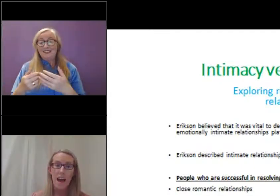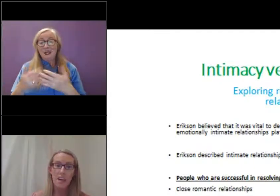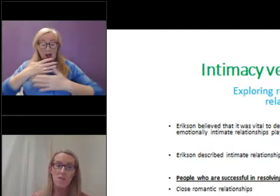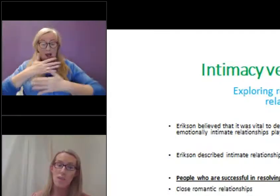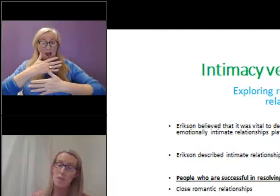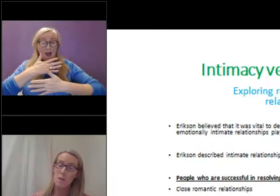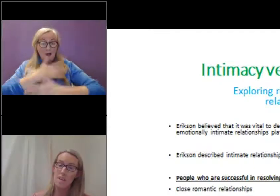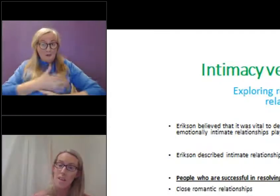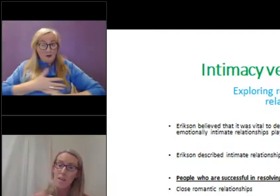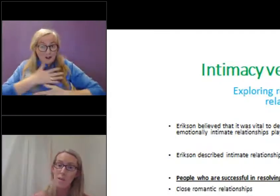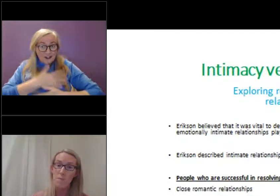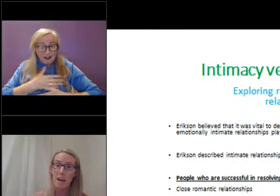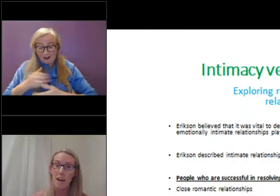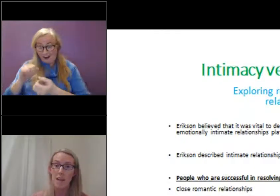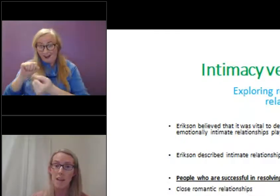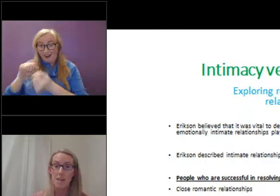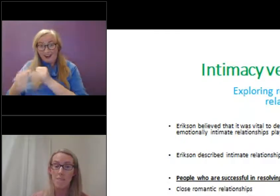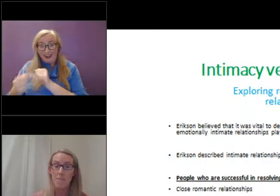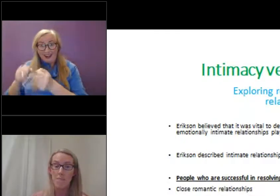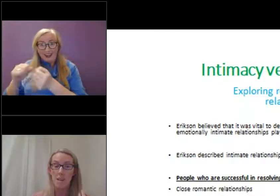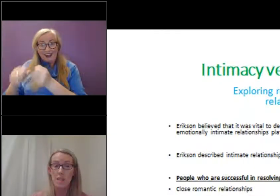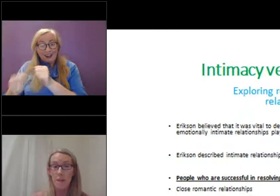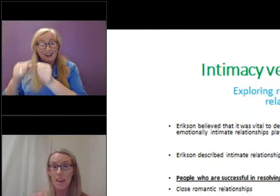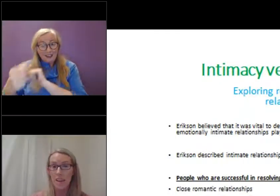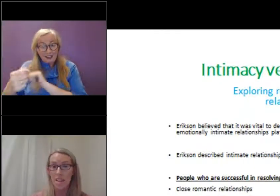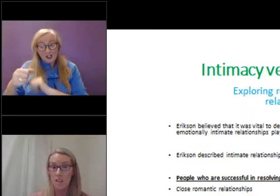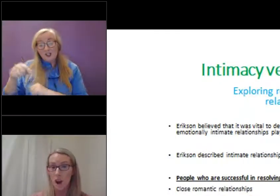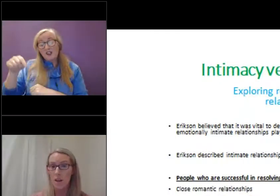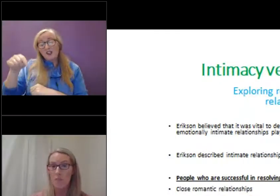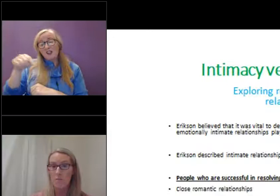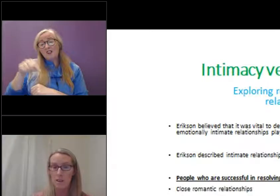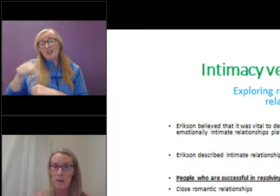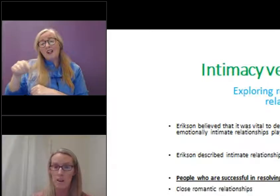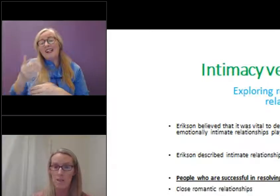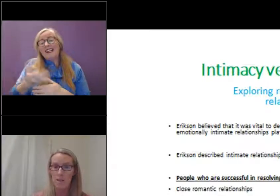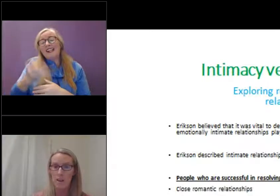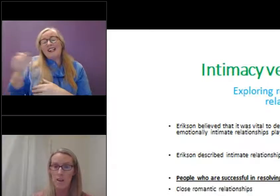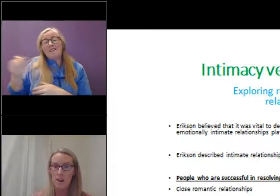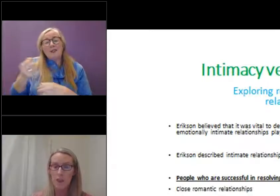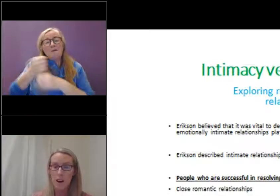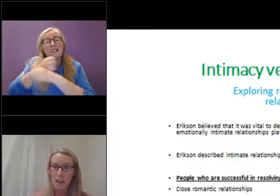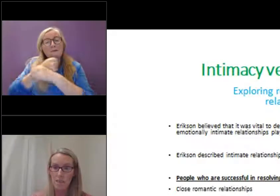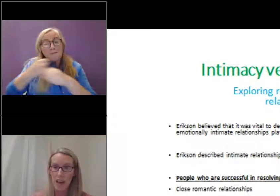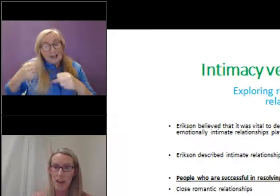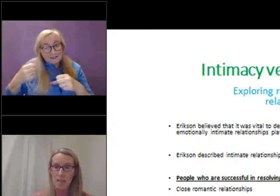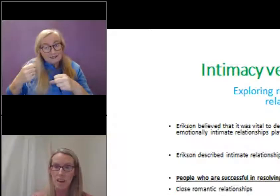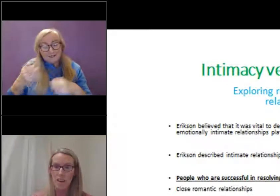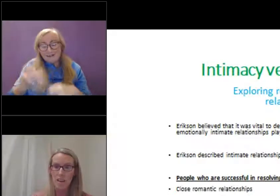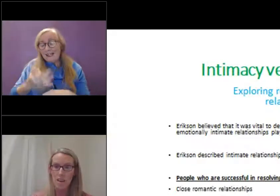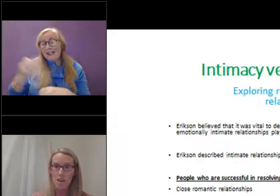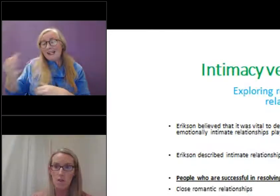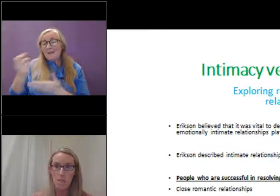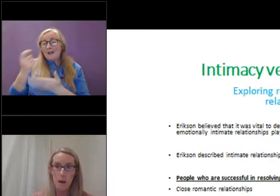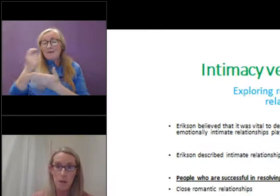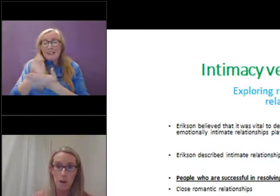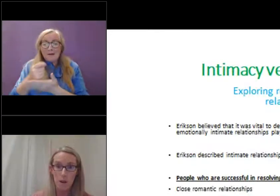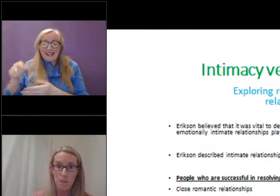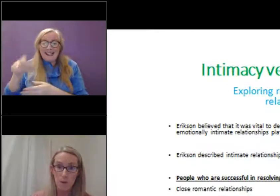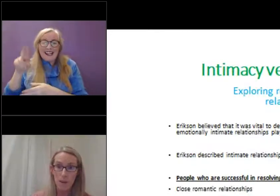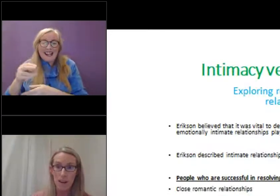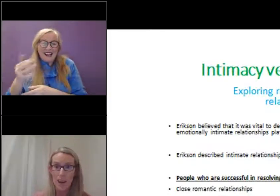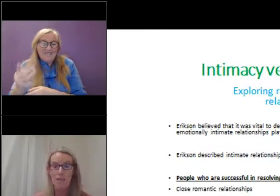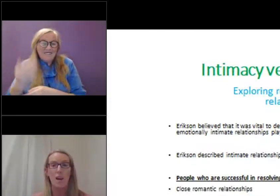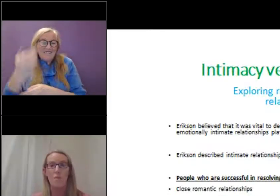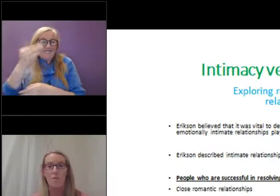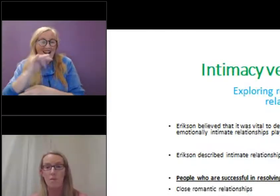level, and just, I suppose, to give them space and time to kind of find themselves, and they may be